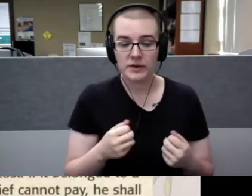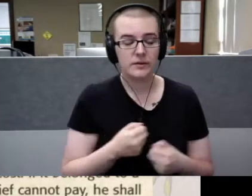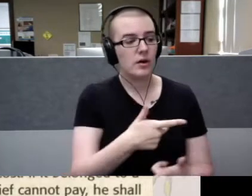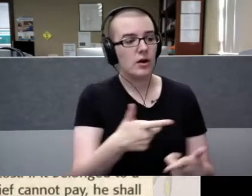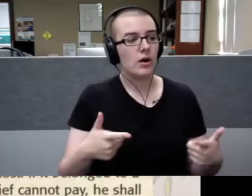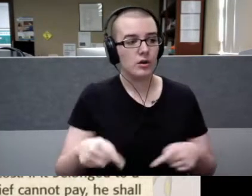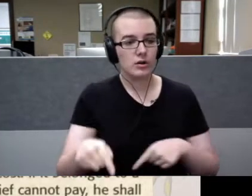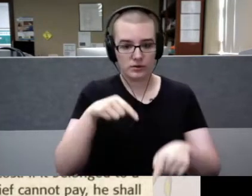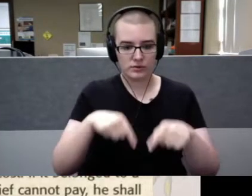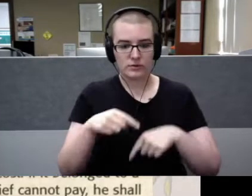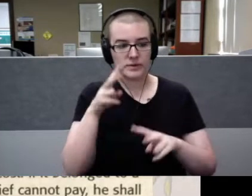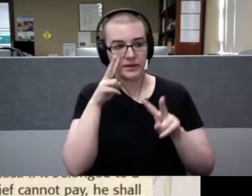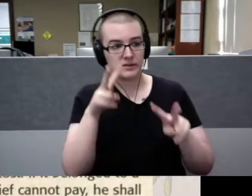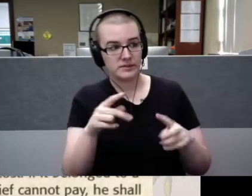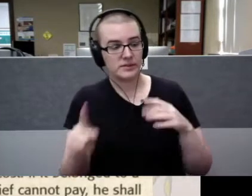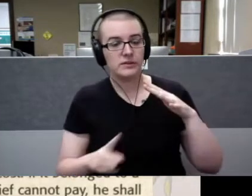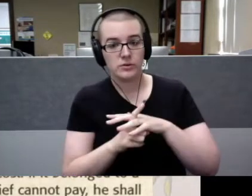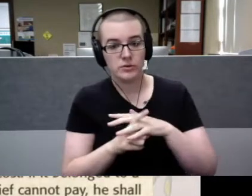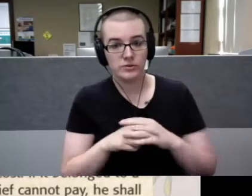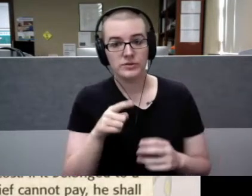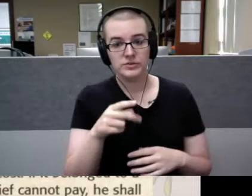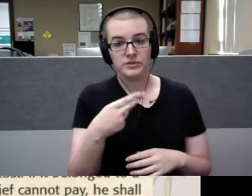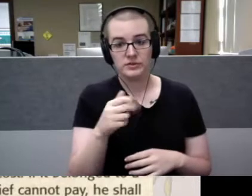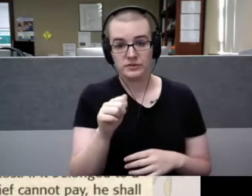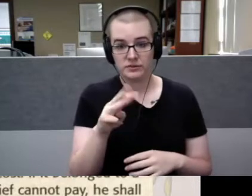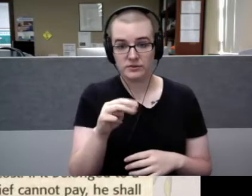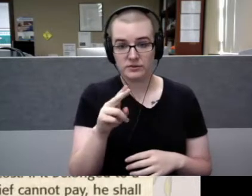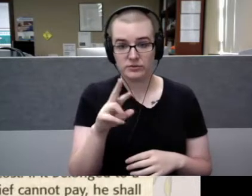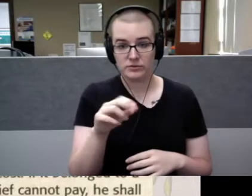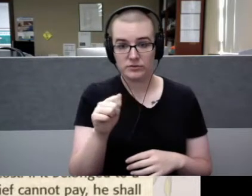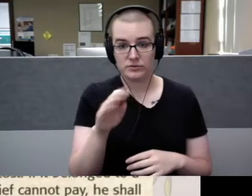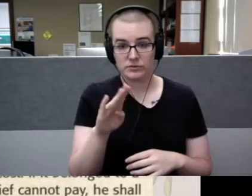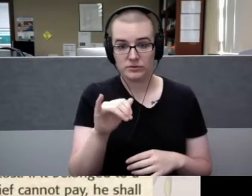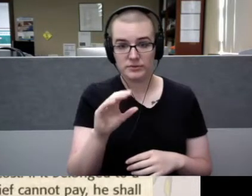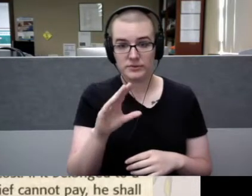law and order can be found in Hammurabi's Code. Well, that's